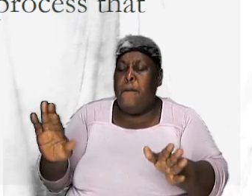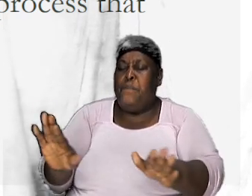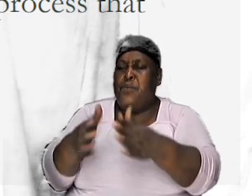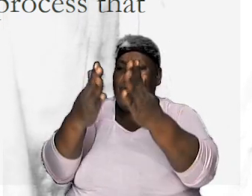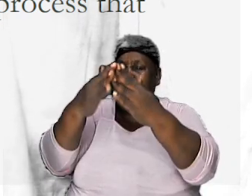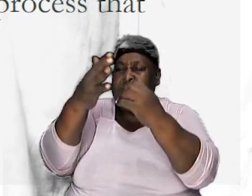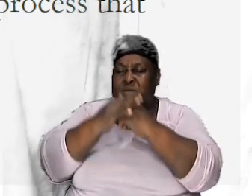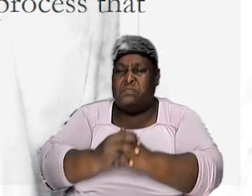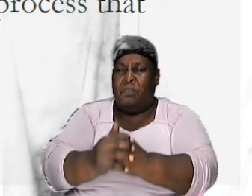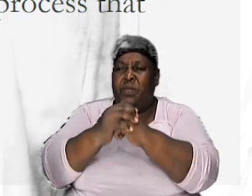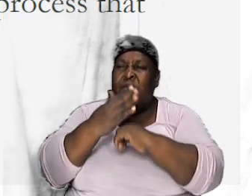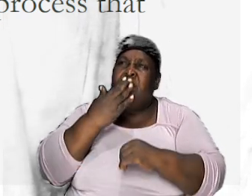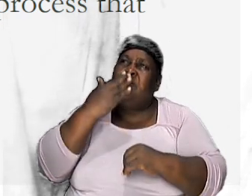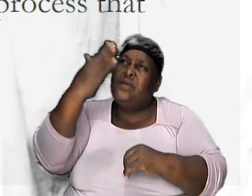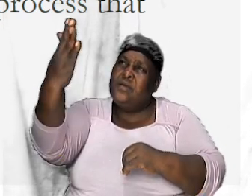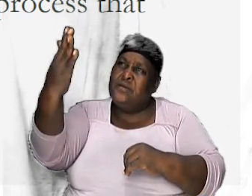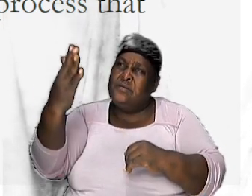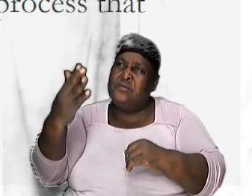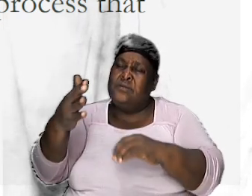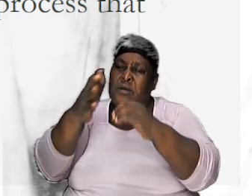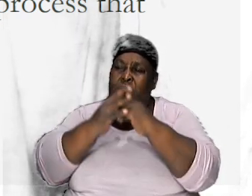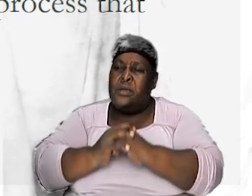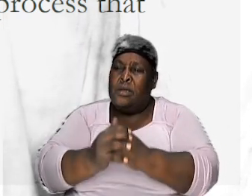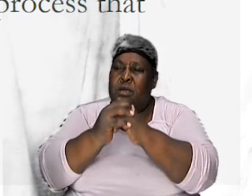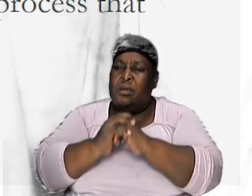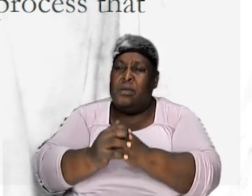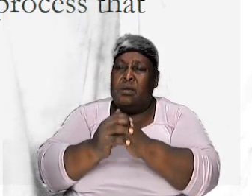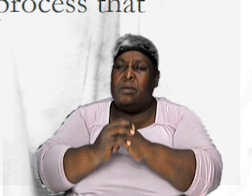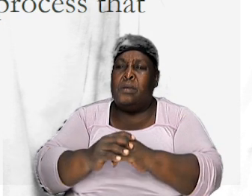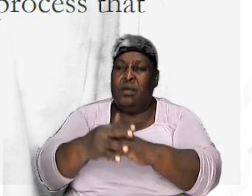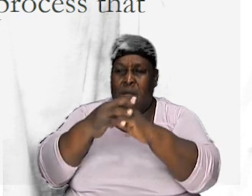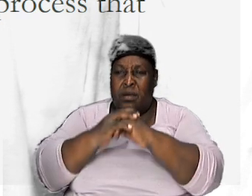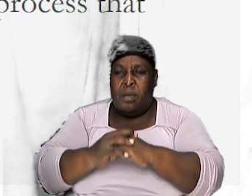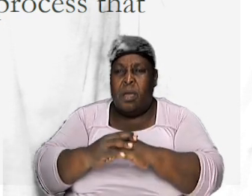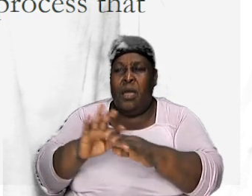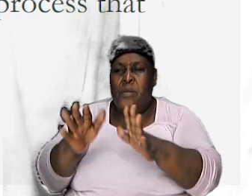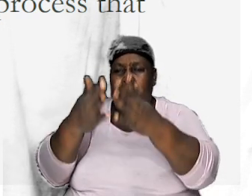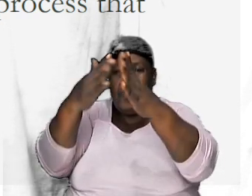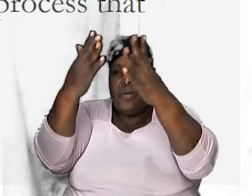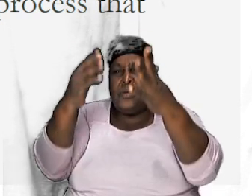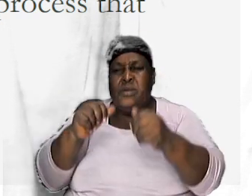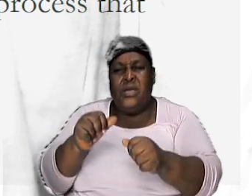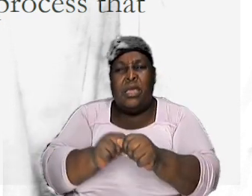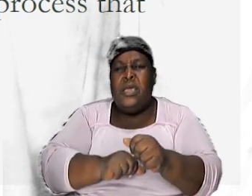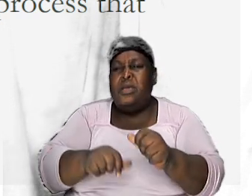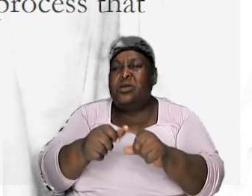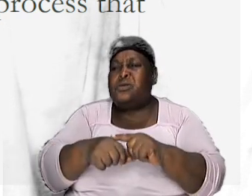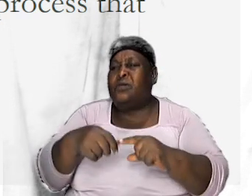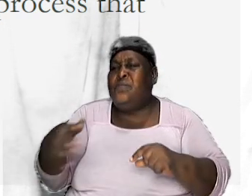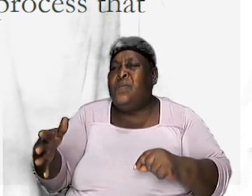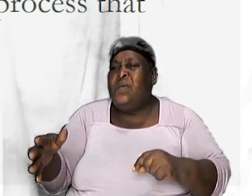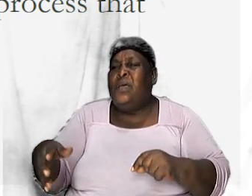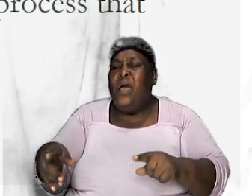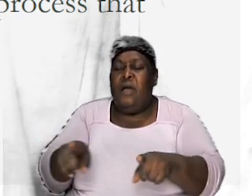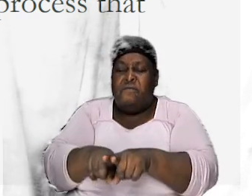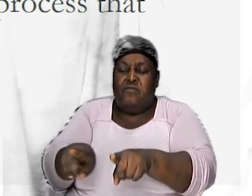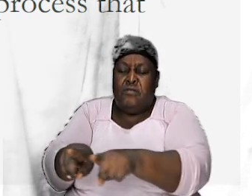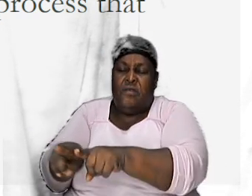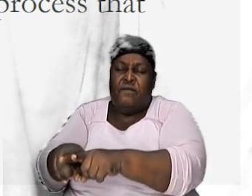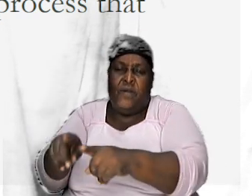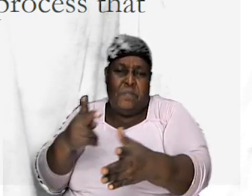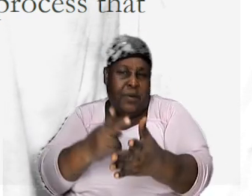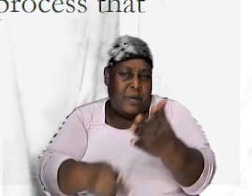or from thanksgiving to praise and then to worship, you're going to realize that each of these elements have different parts to